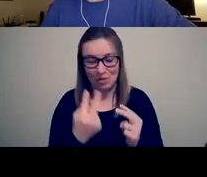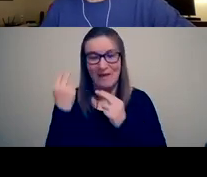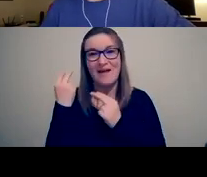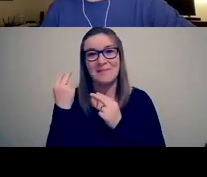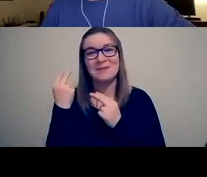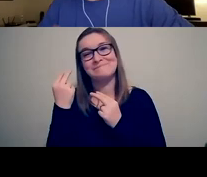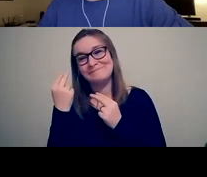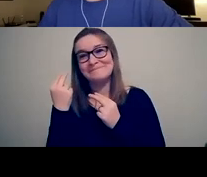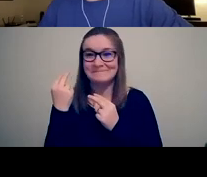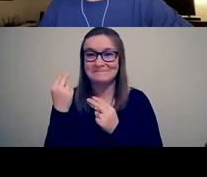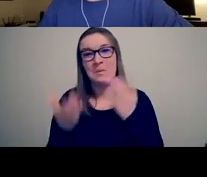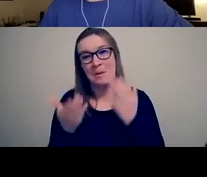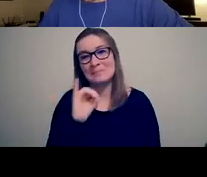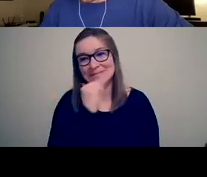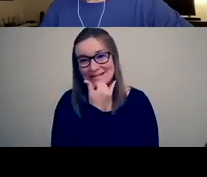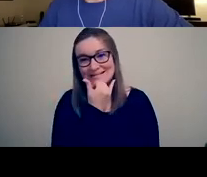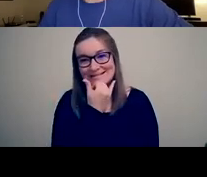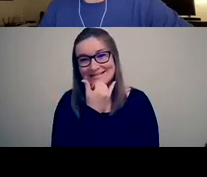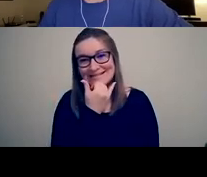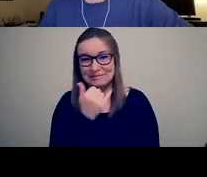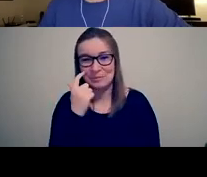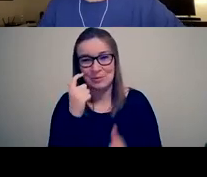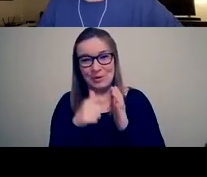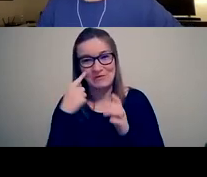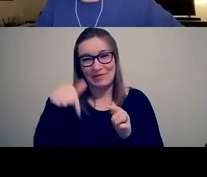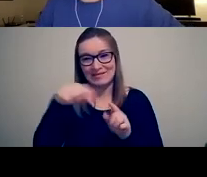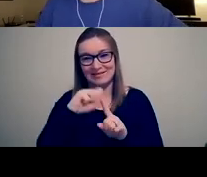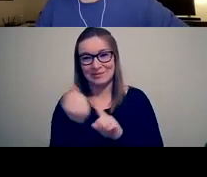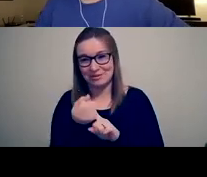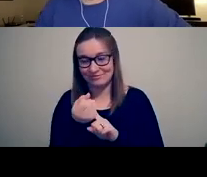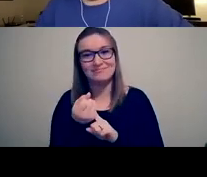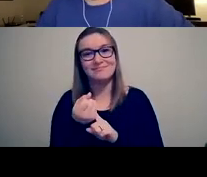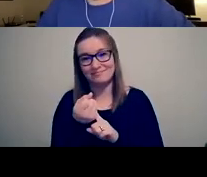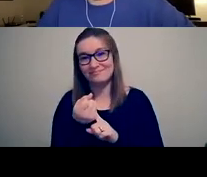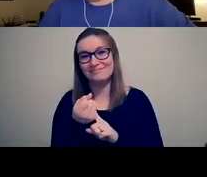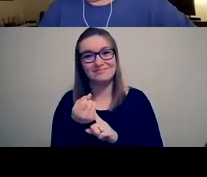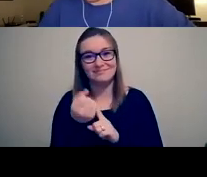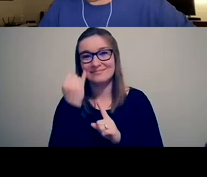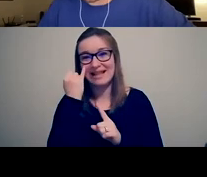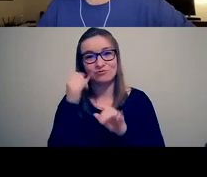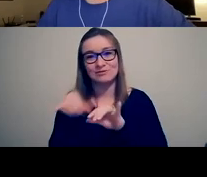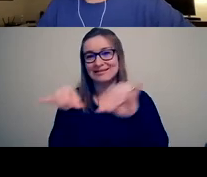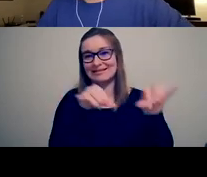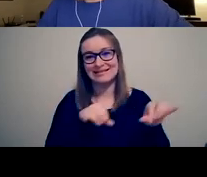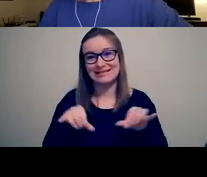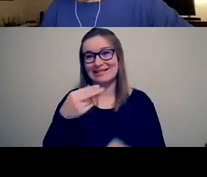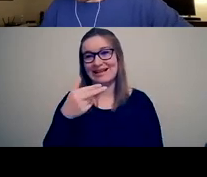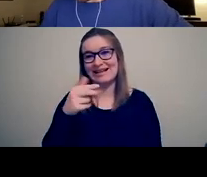probably a mistake for, as you can tell, for cases like this versus using just standard HTML